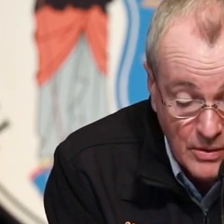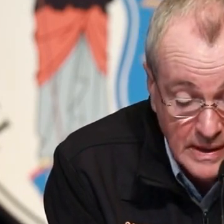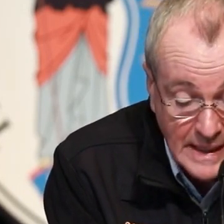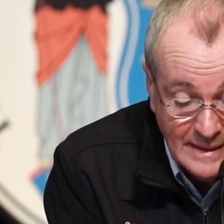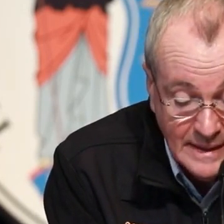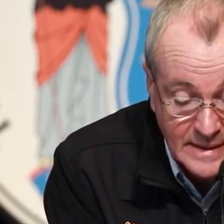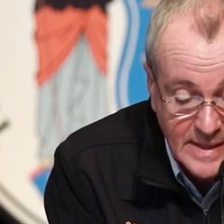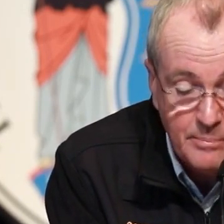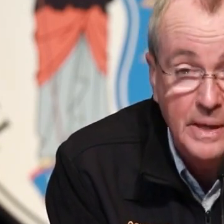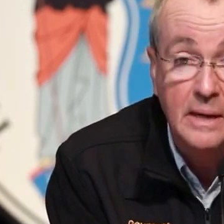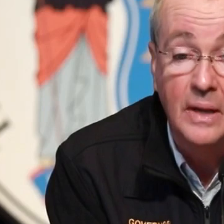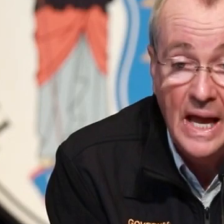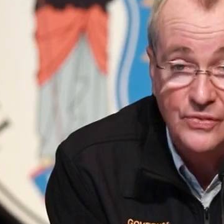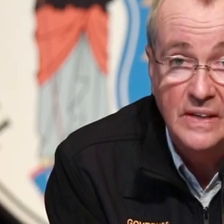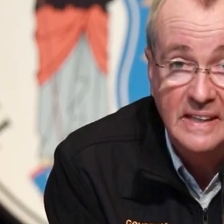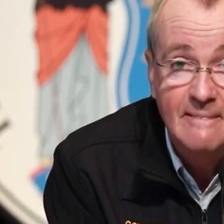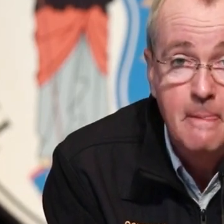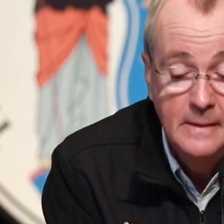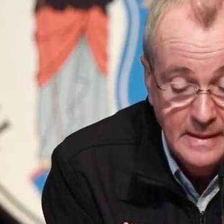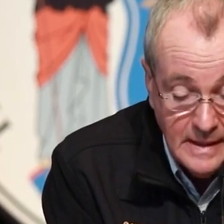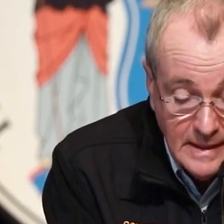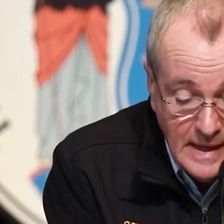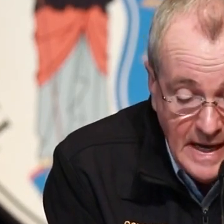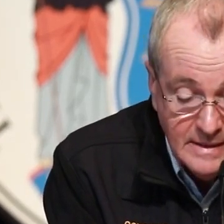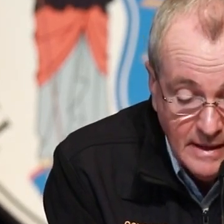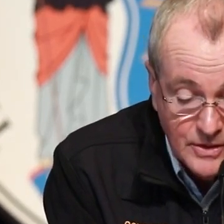24-hour period ending at 10 p.m. last evening,